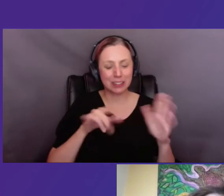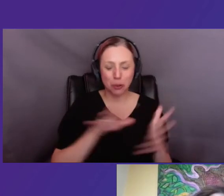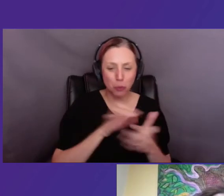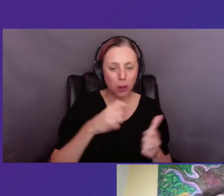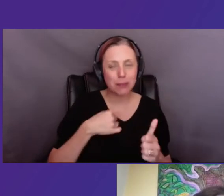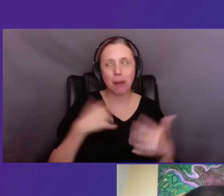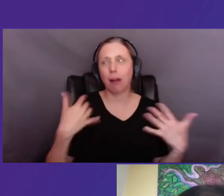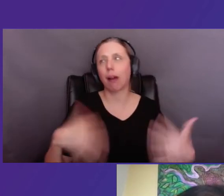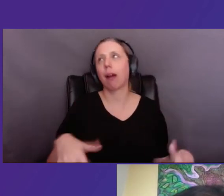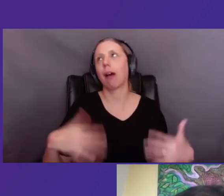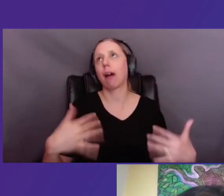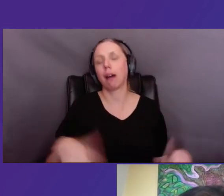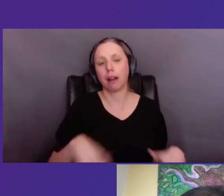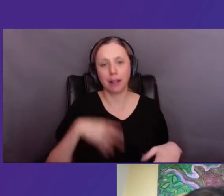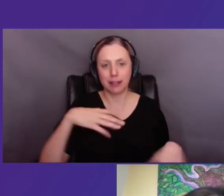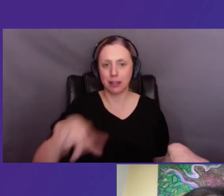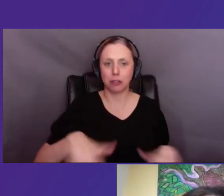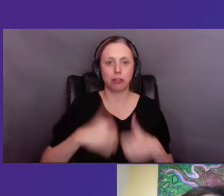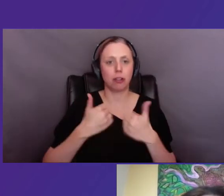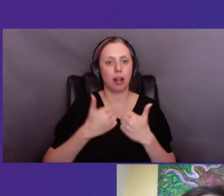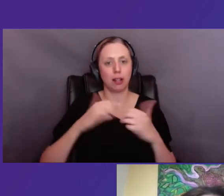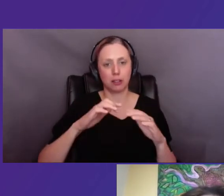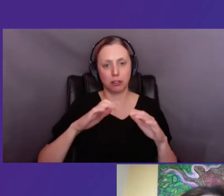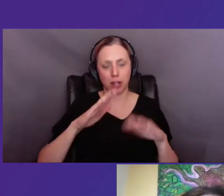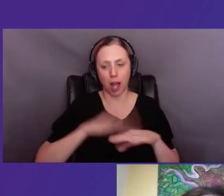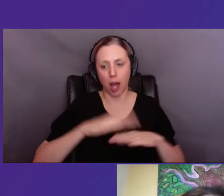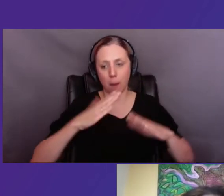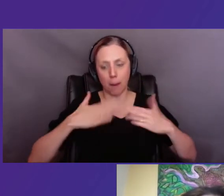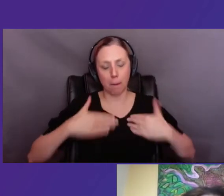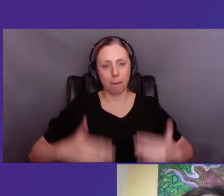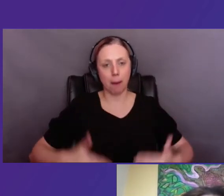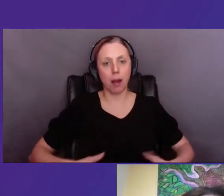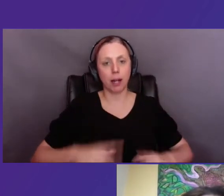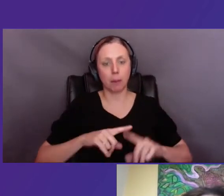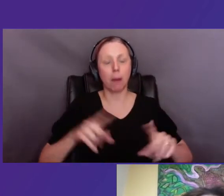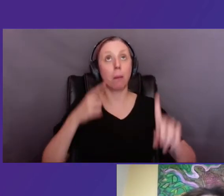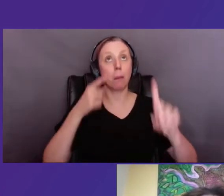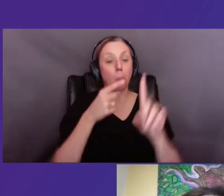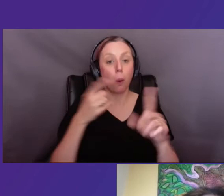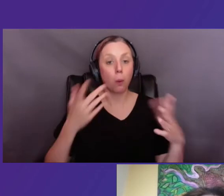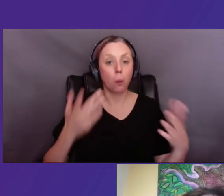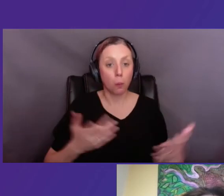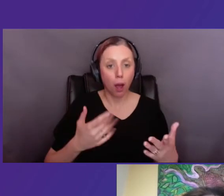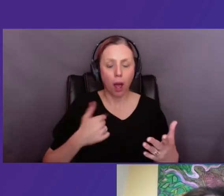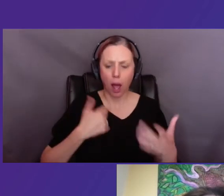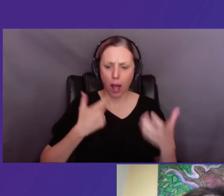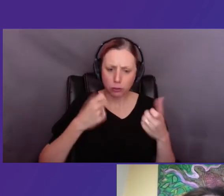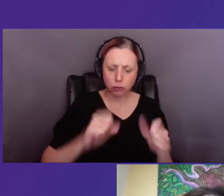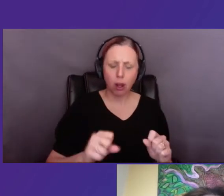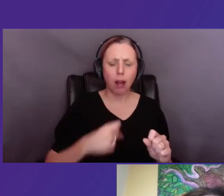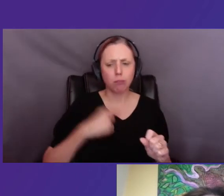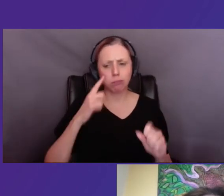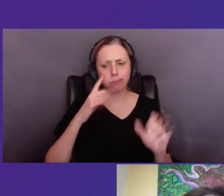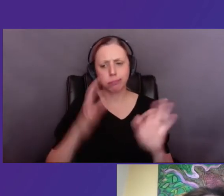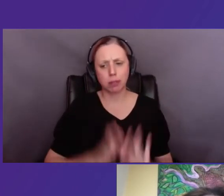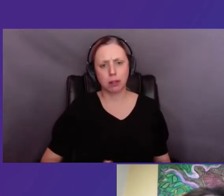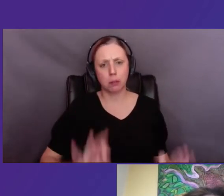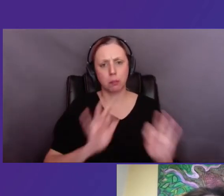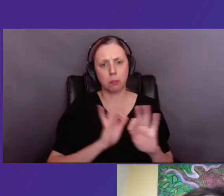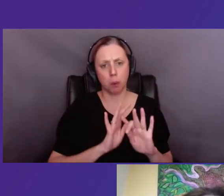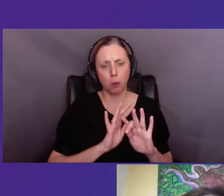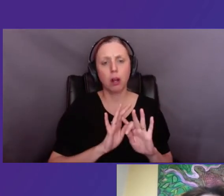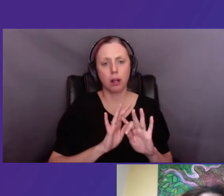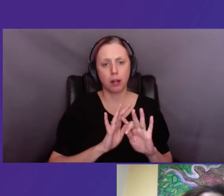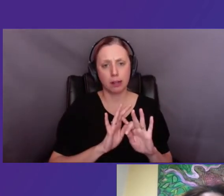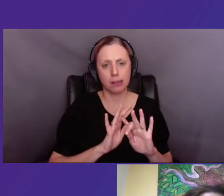it's just very, very challenging on my body. But I'm just saying that I think it's important in terms